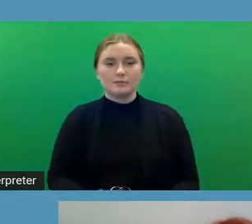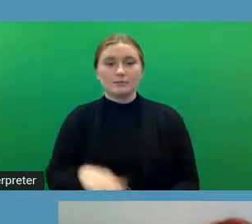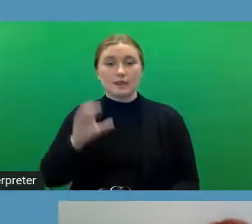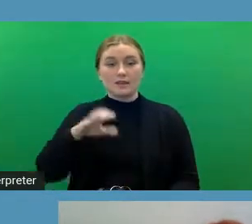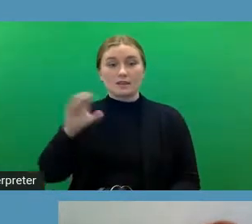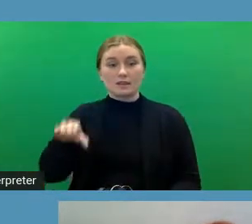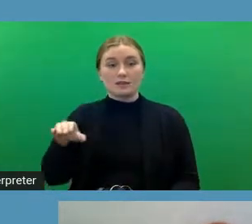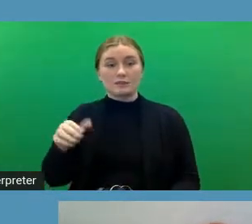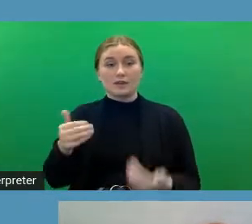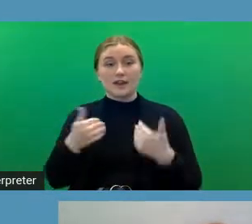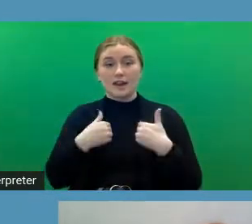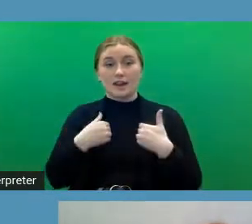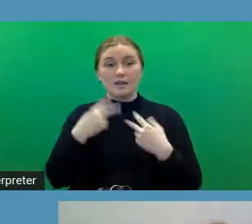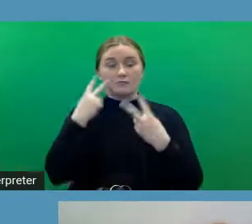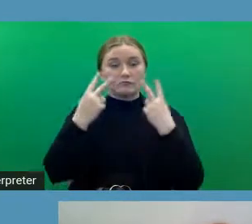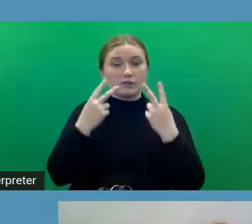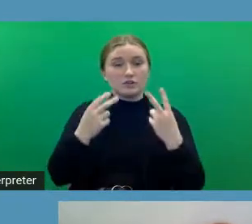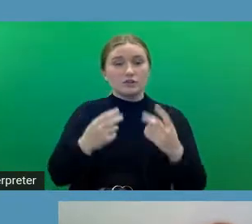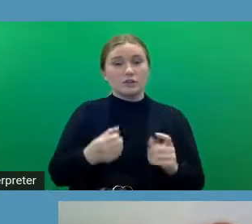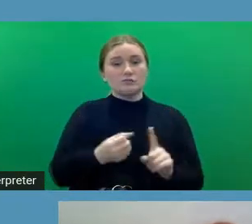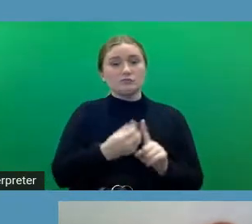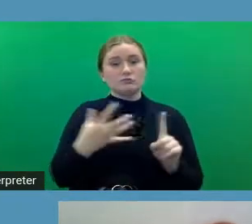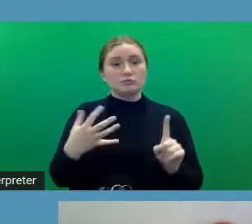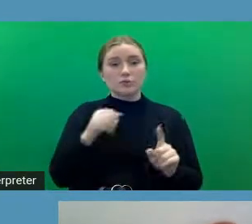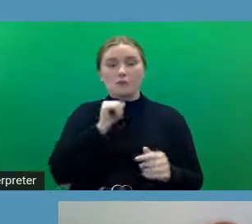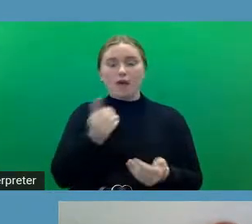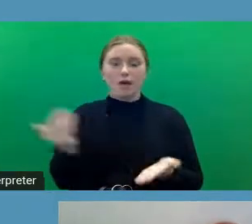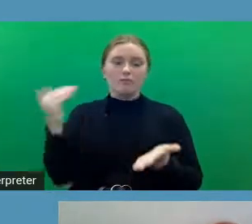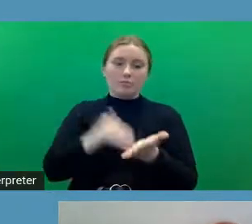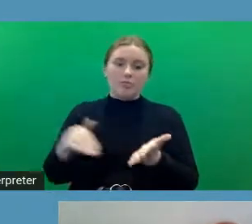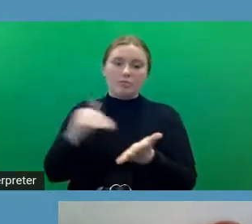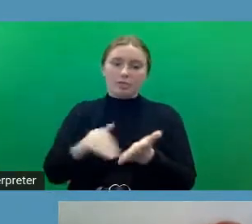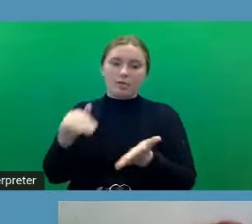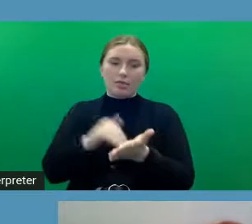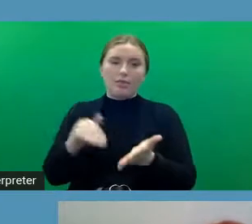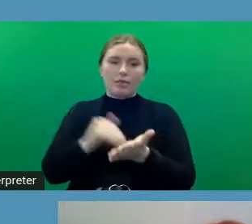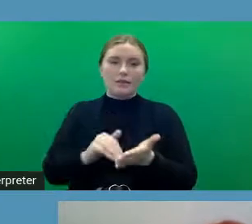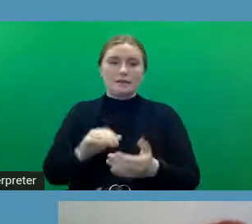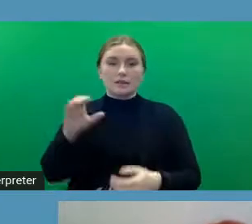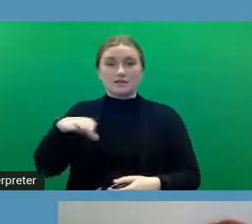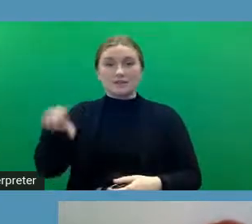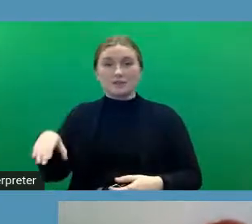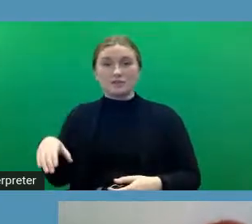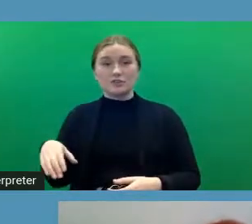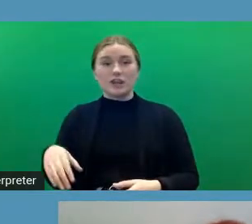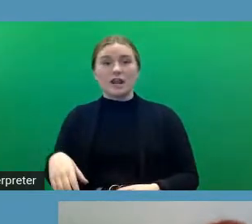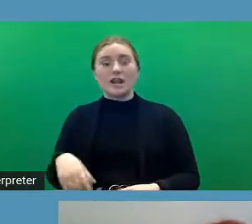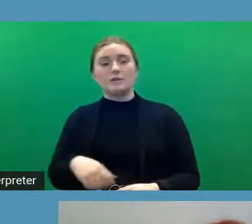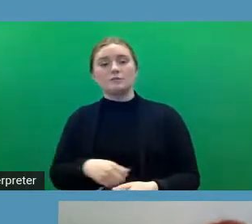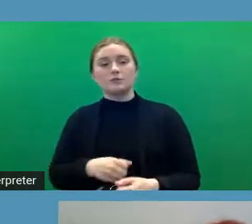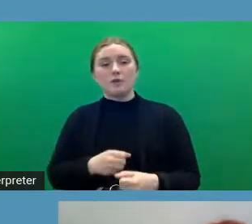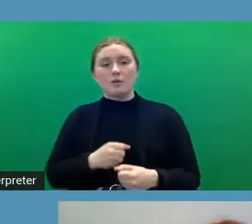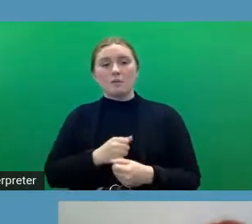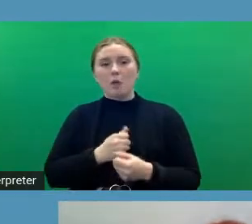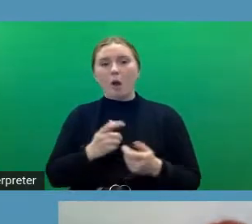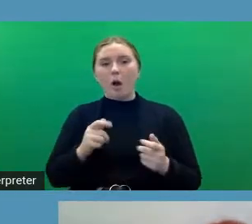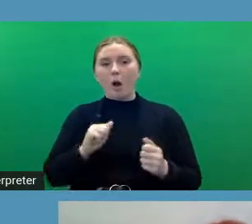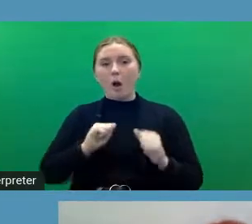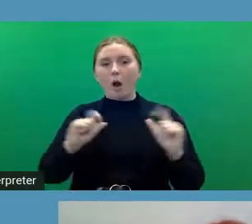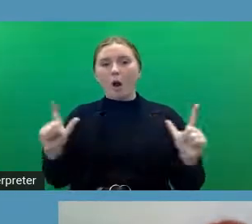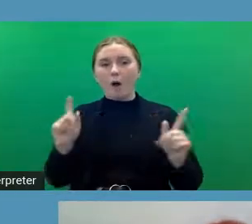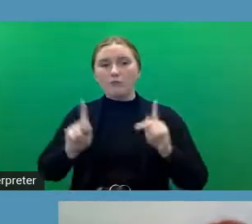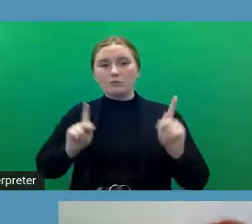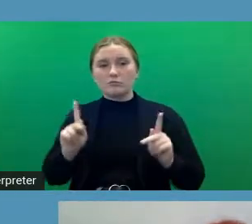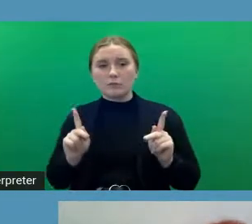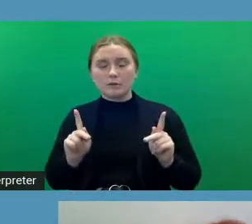the visual description are never redundant, because captions are for everyone. Visual descriptions are the alt text is the visual